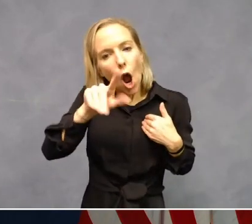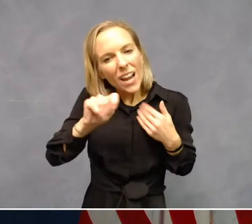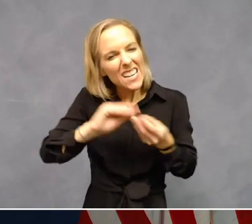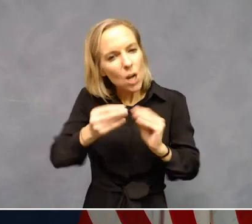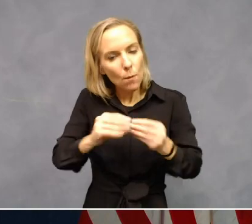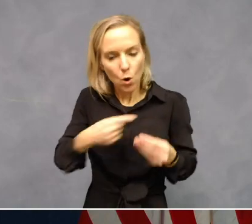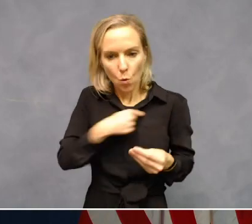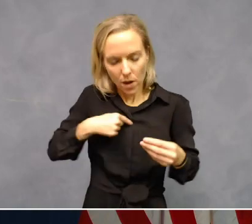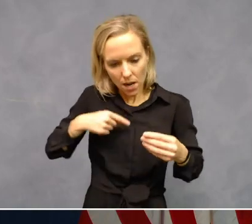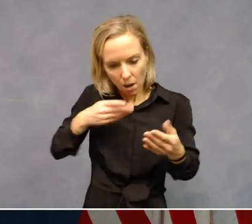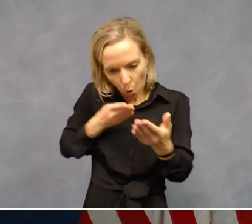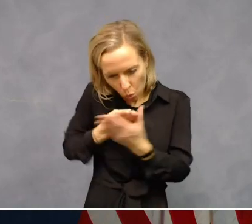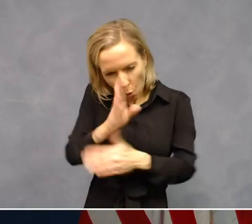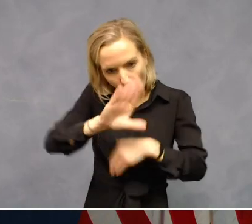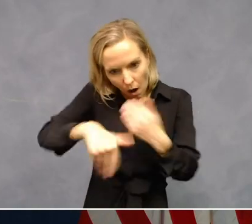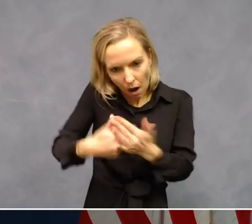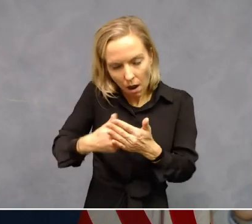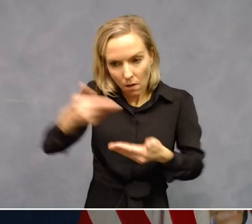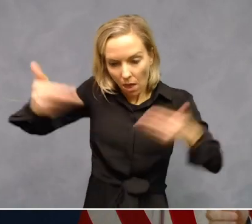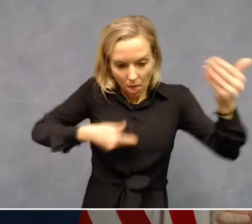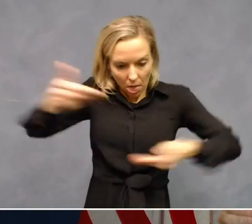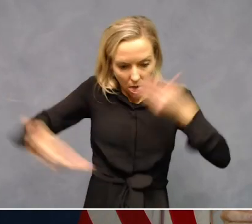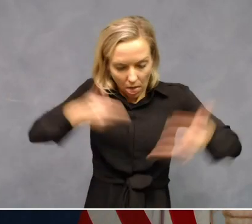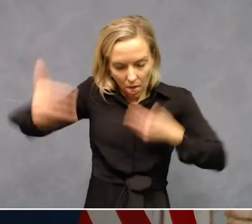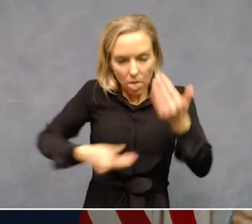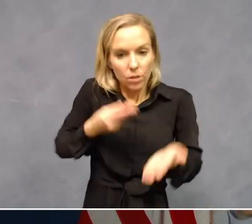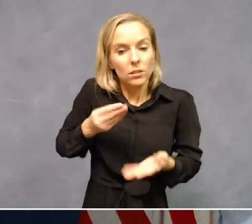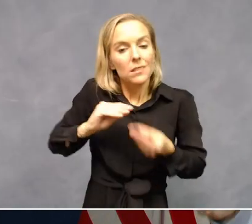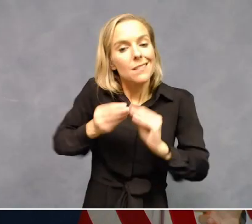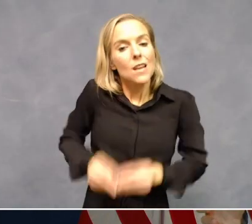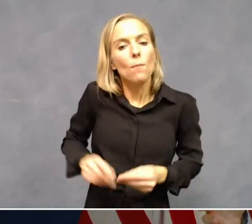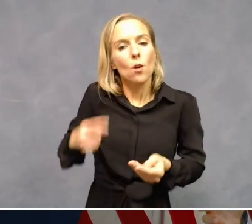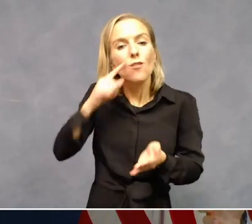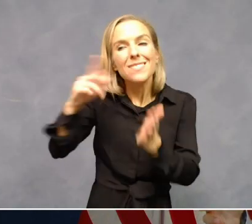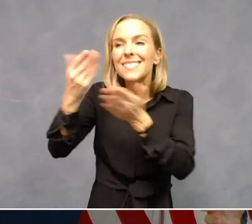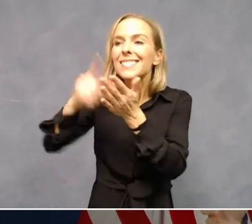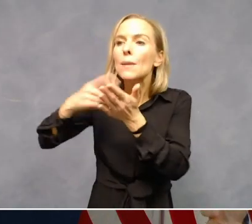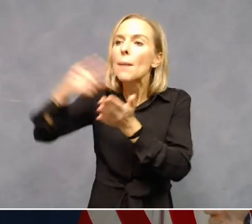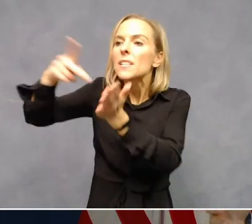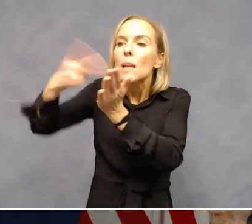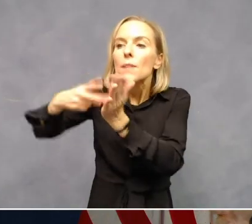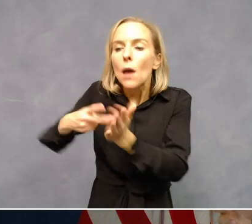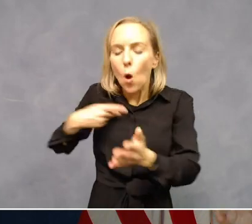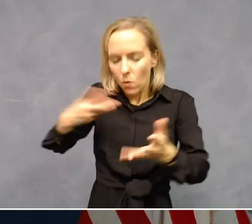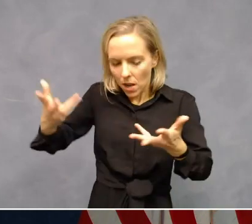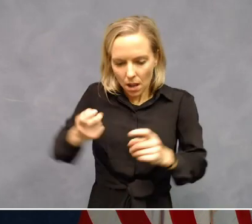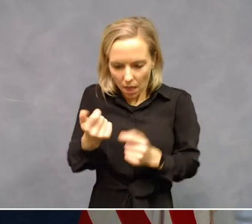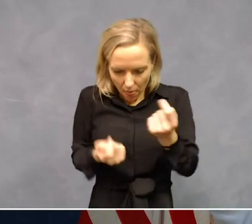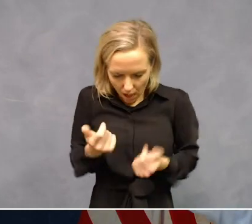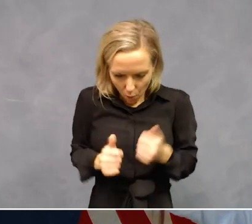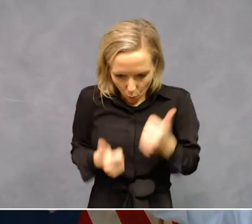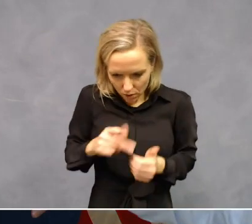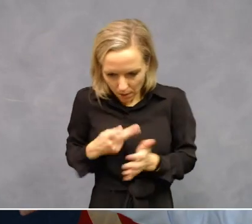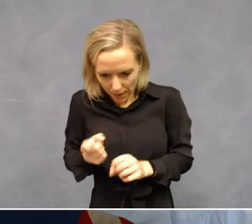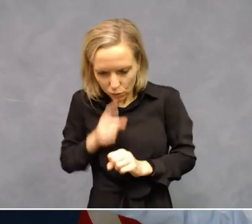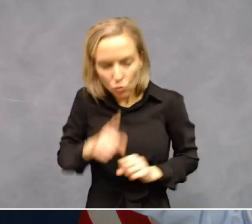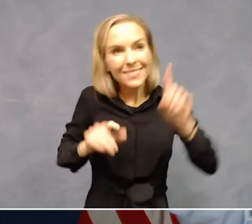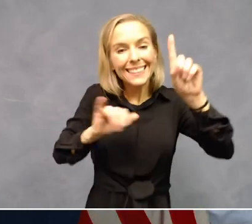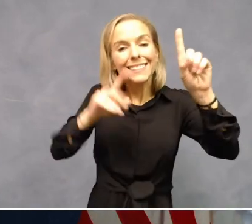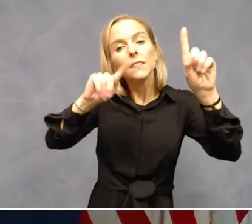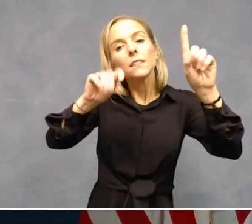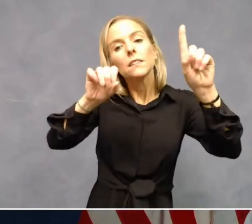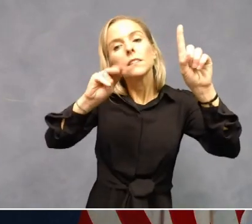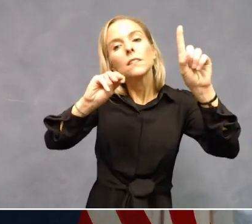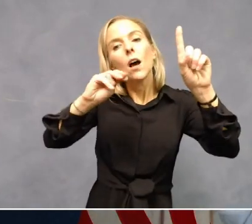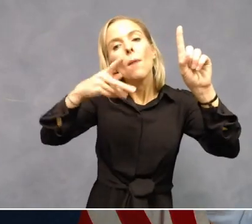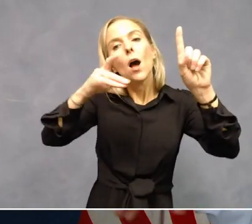so much data comes in. It's one of the reasons that Johns Hopkins positivity rate is different than ours. What they do is they use a web-based,